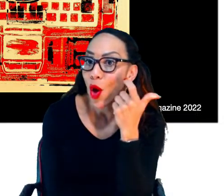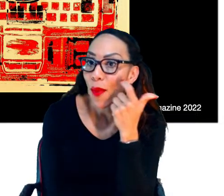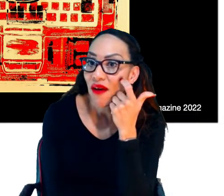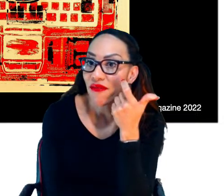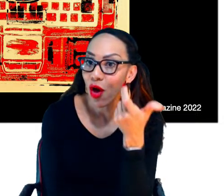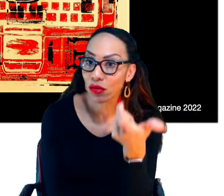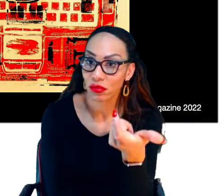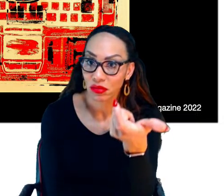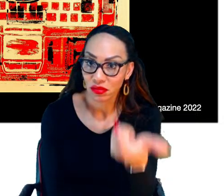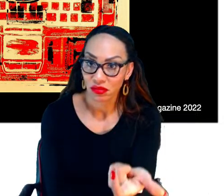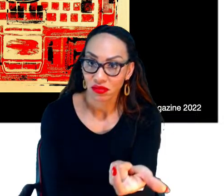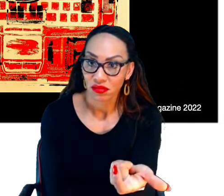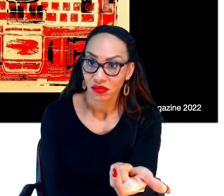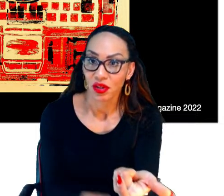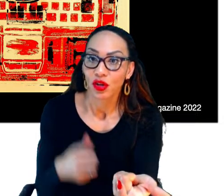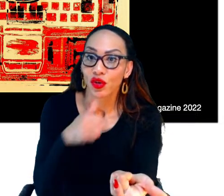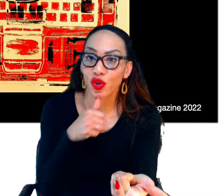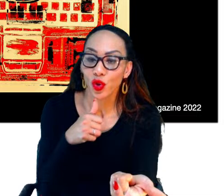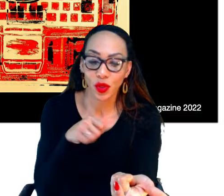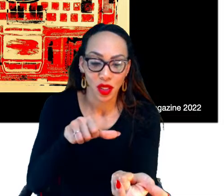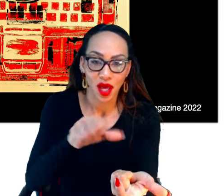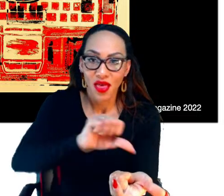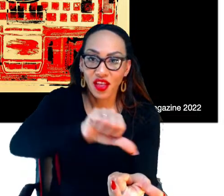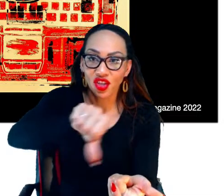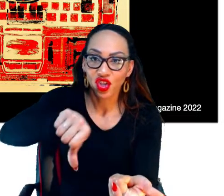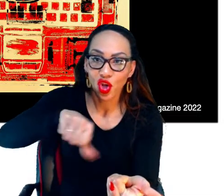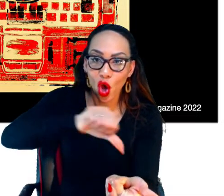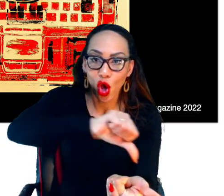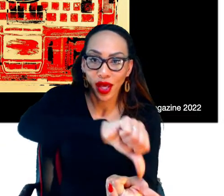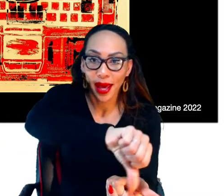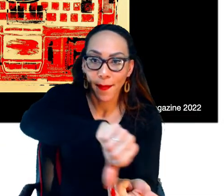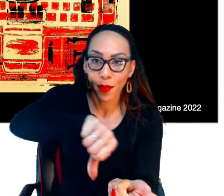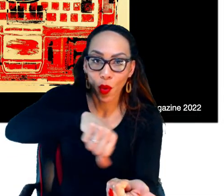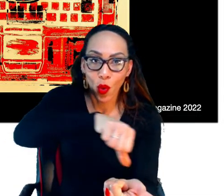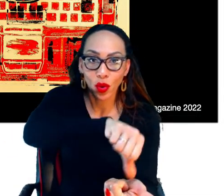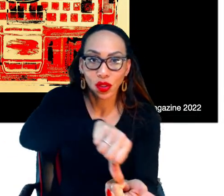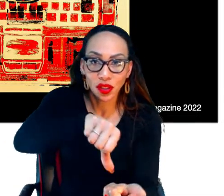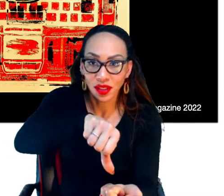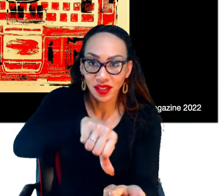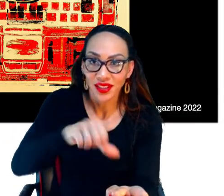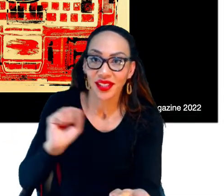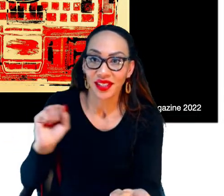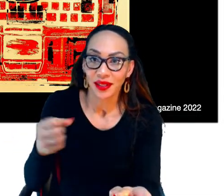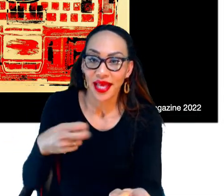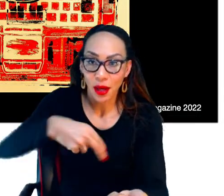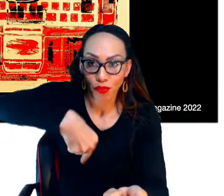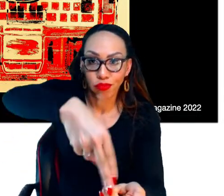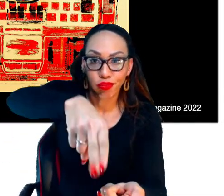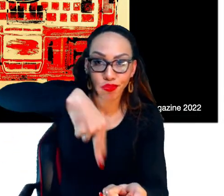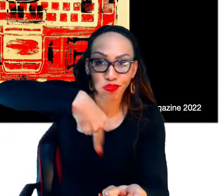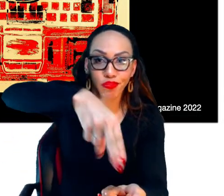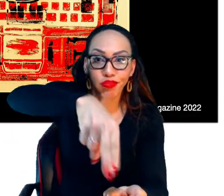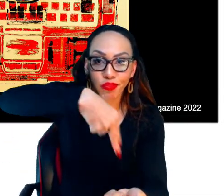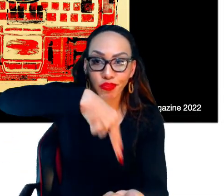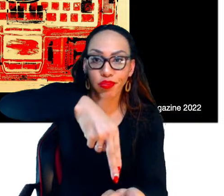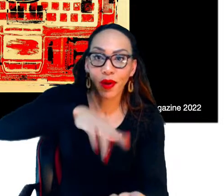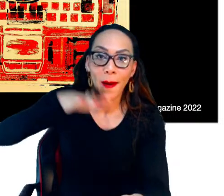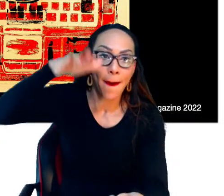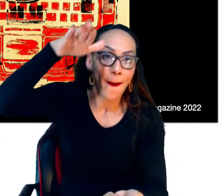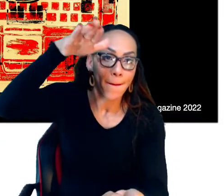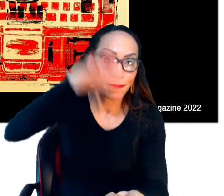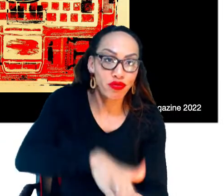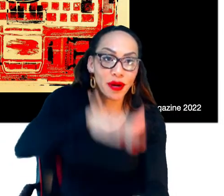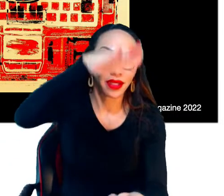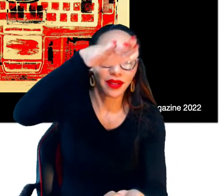used the circuit board and then inked it up and then just done a mono print from it. You can see what I've done there with